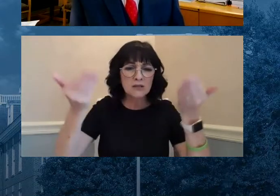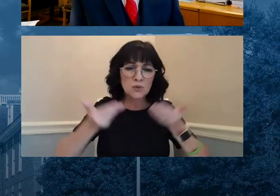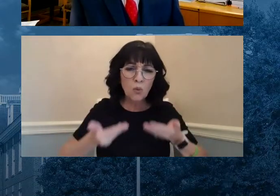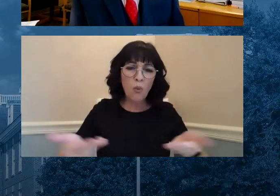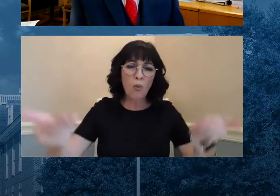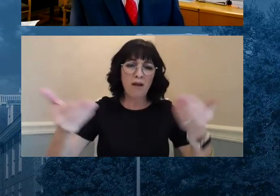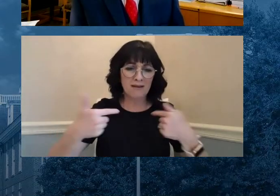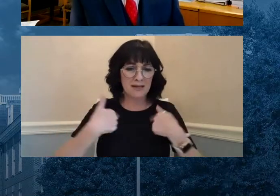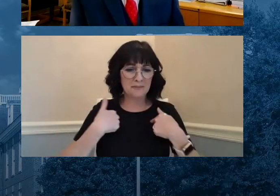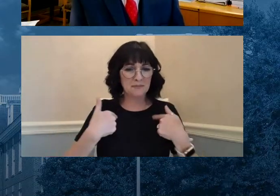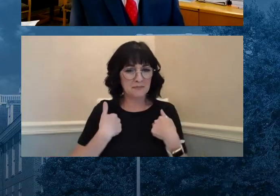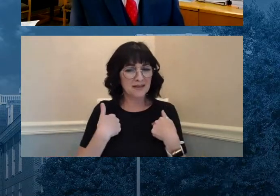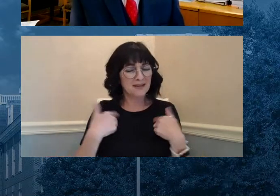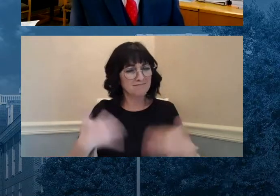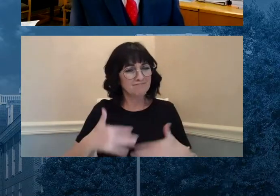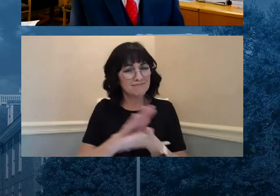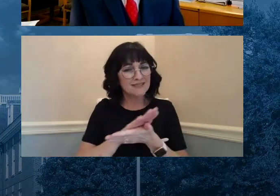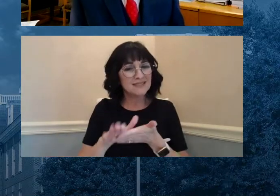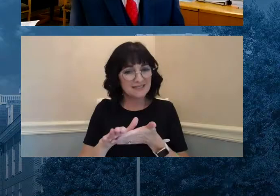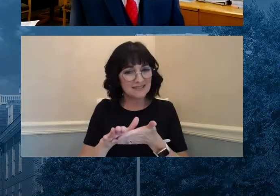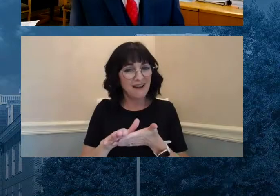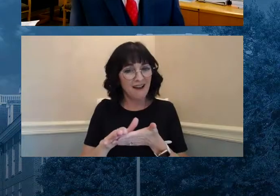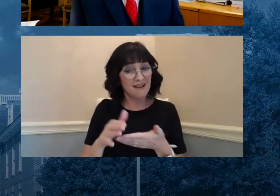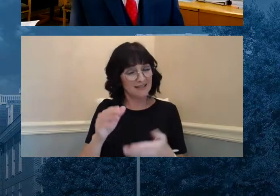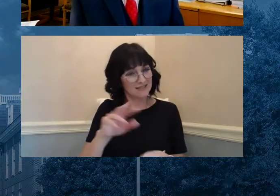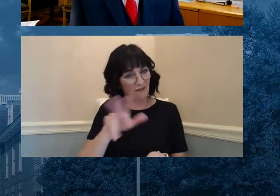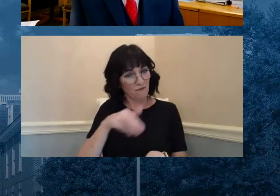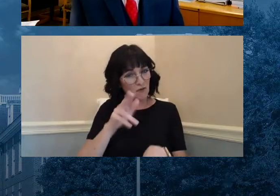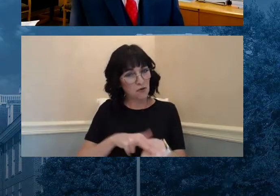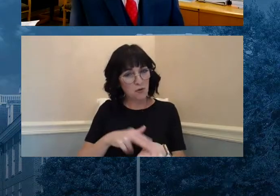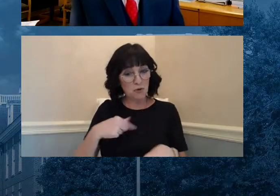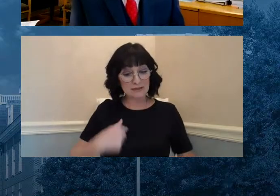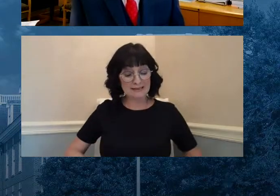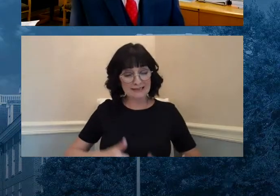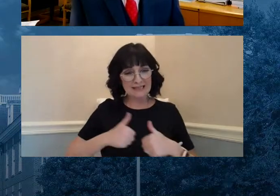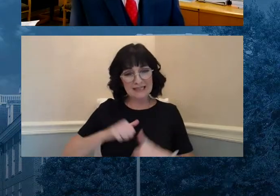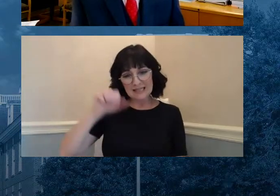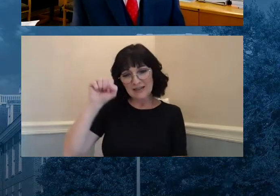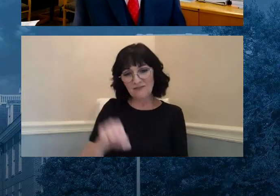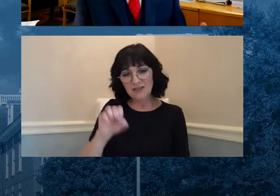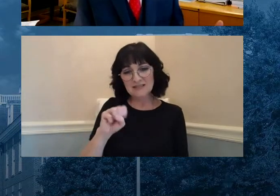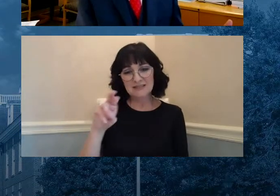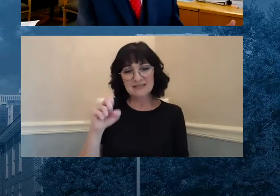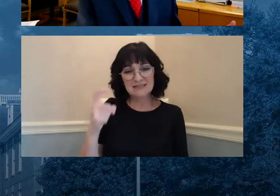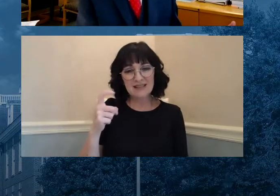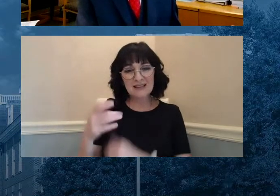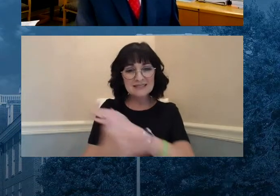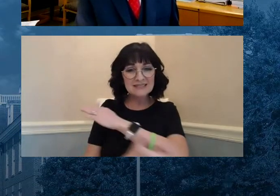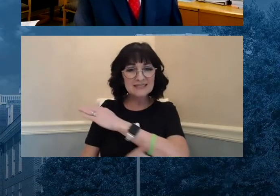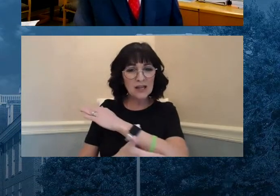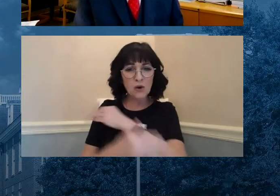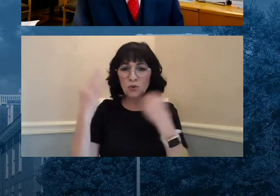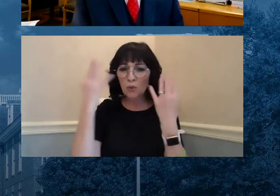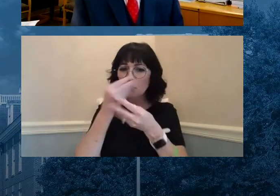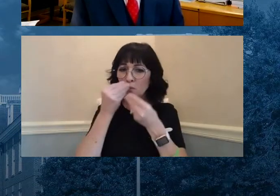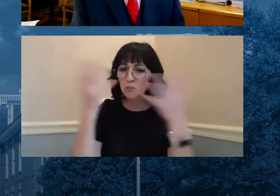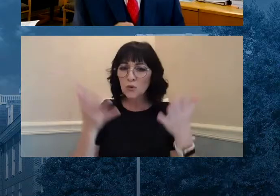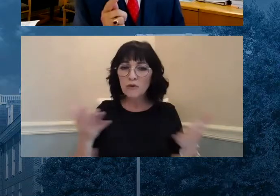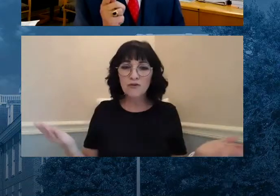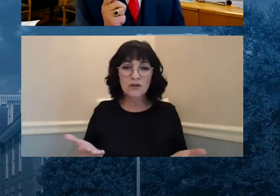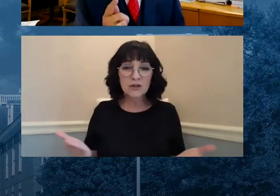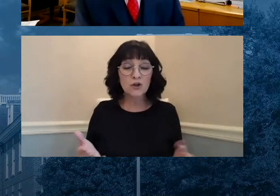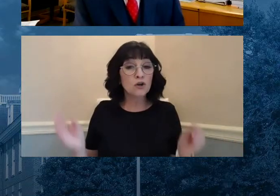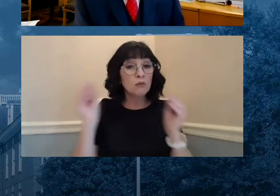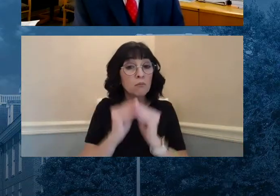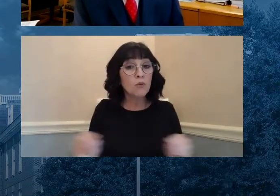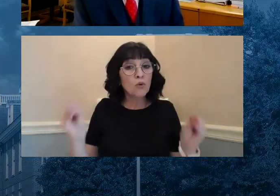it's nice to be here in beautiful Sussex County. As more and more people come down, we want to make sure that